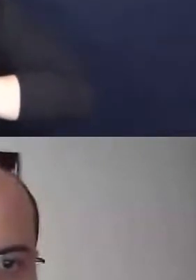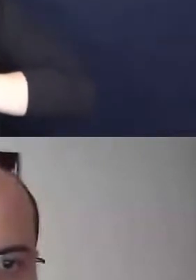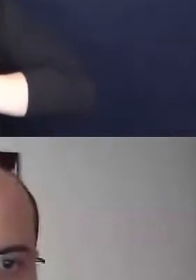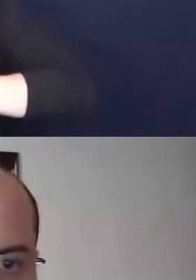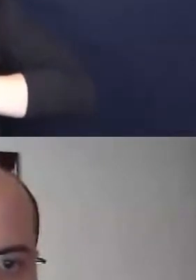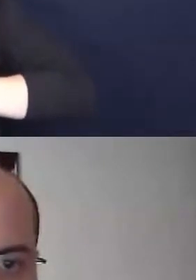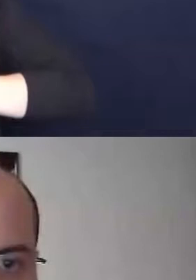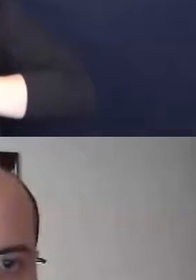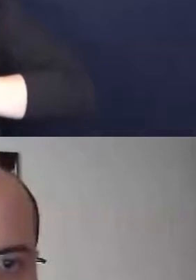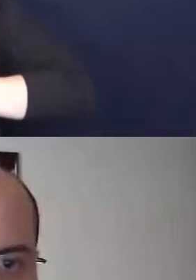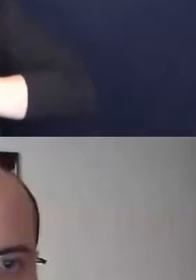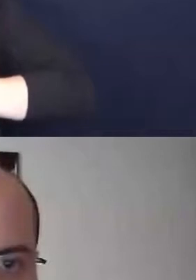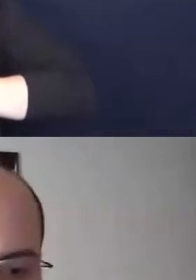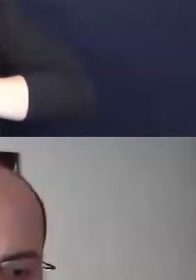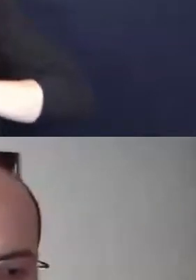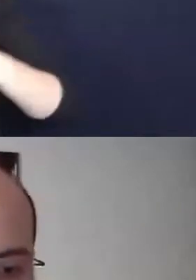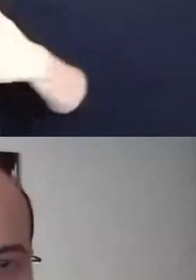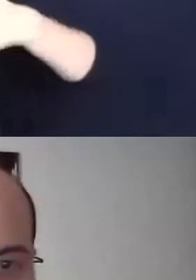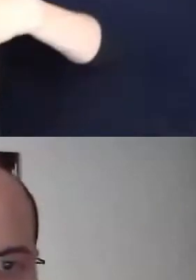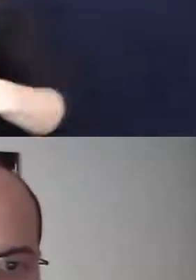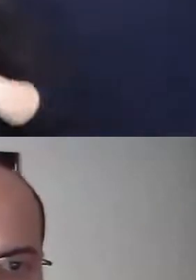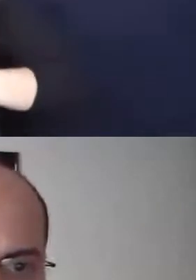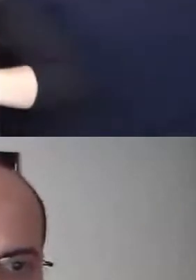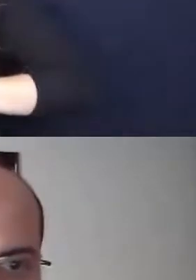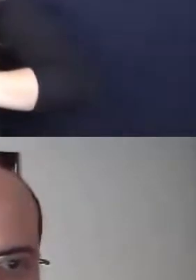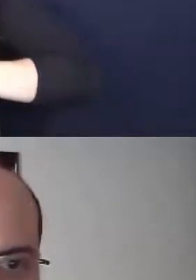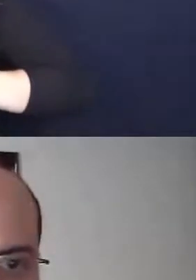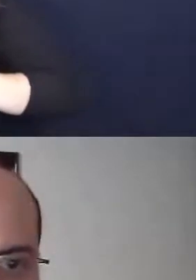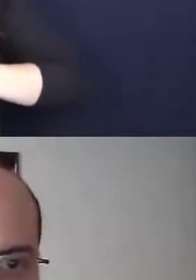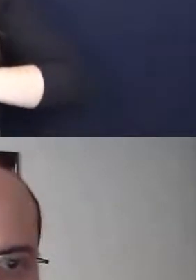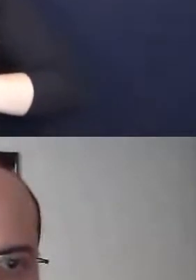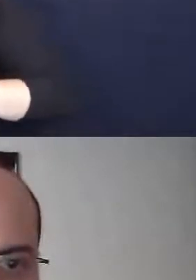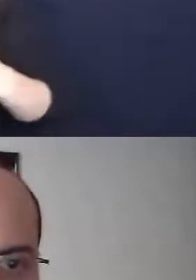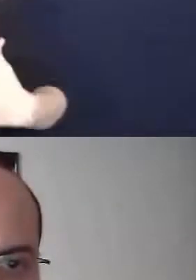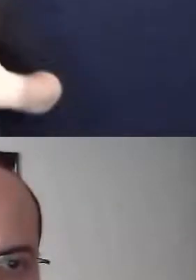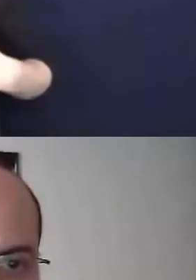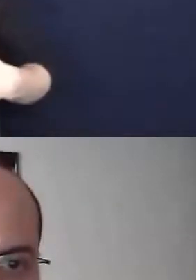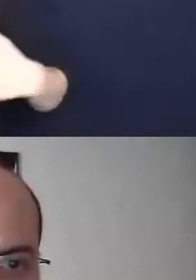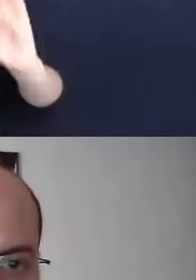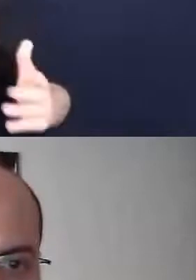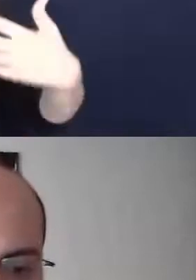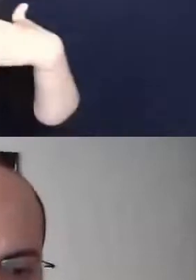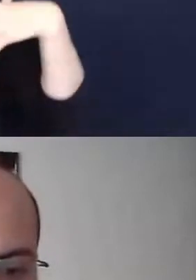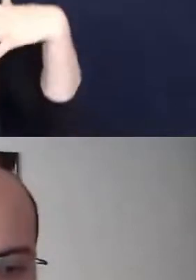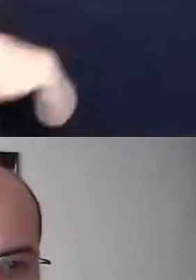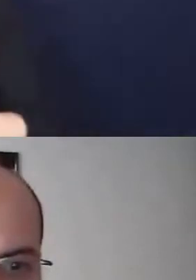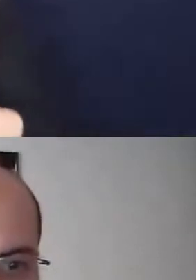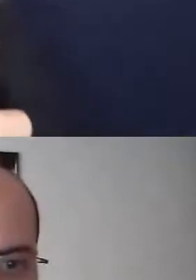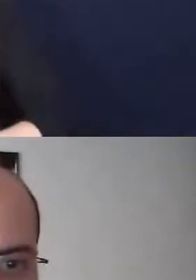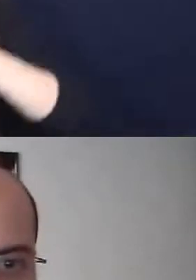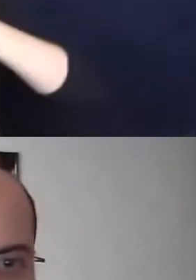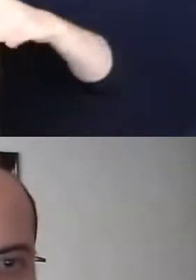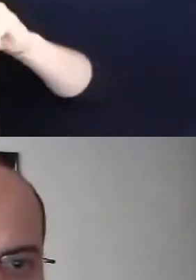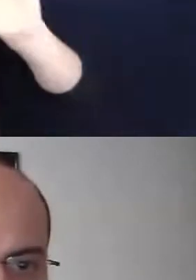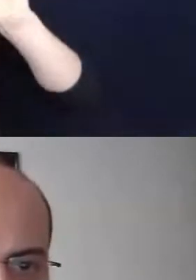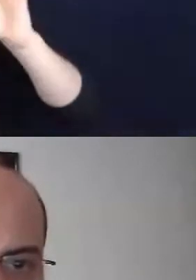is going to be pointing at different angles. And this is a really good point, I think, and one that's really significant for the